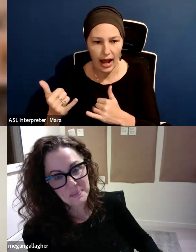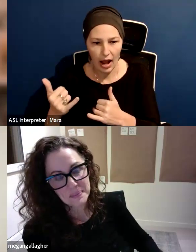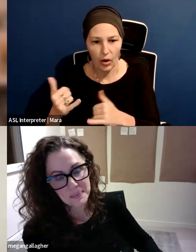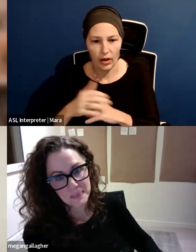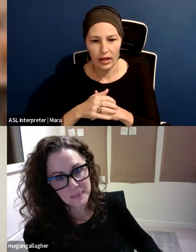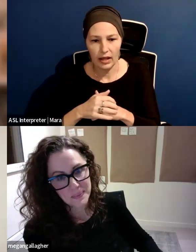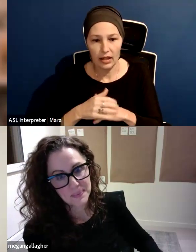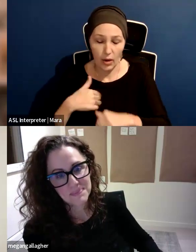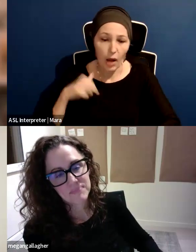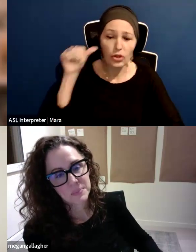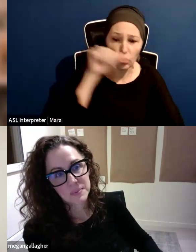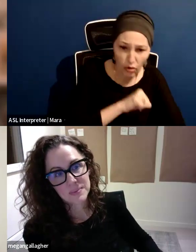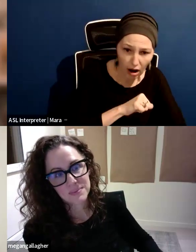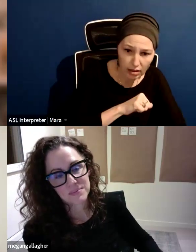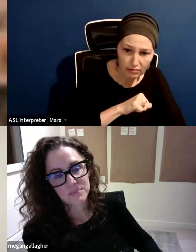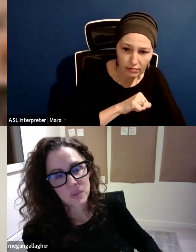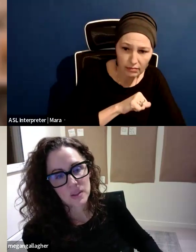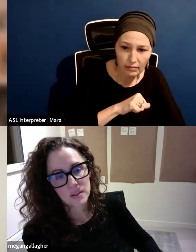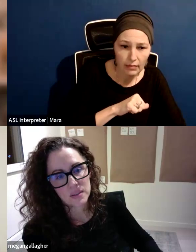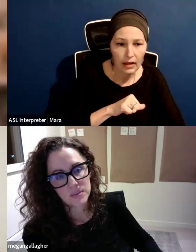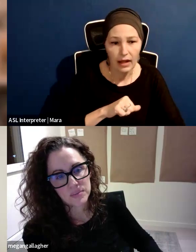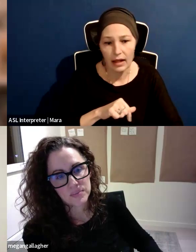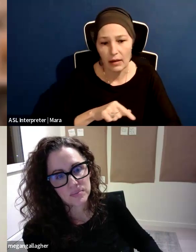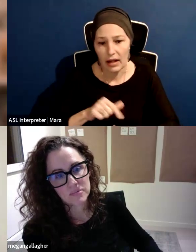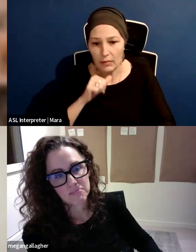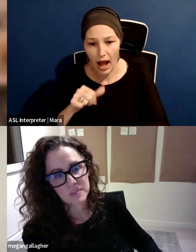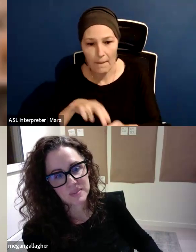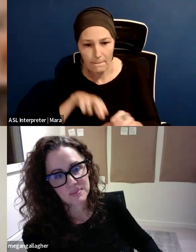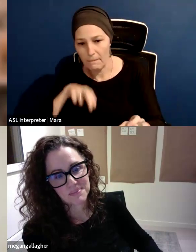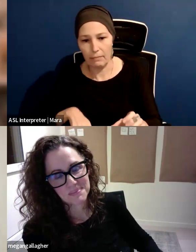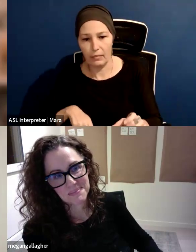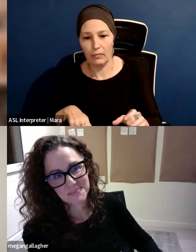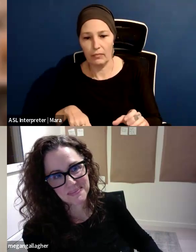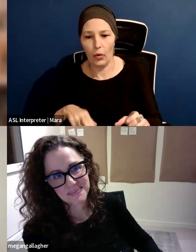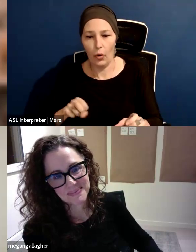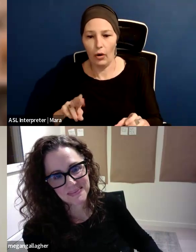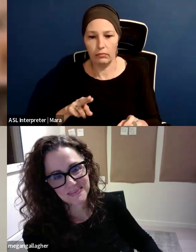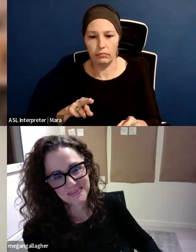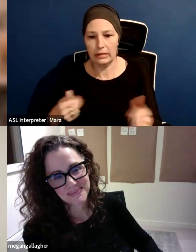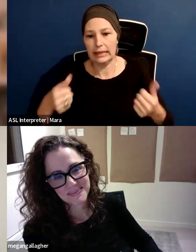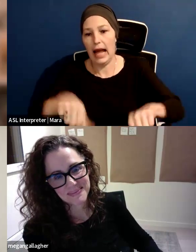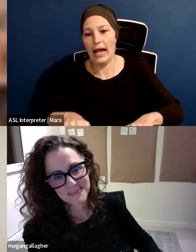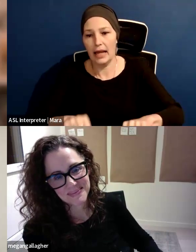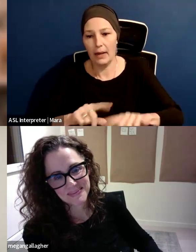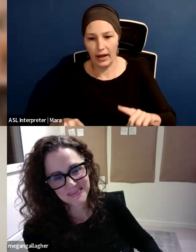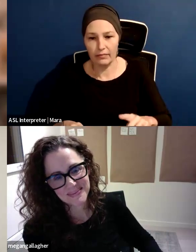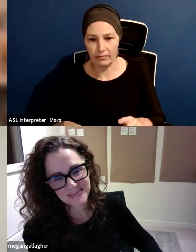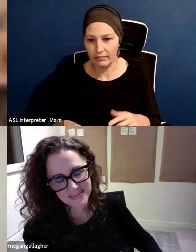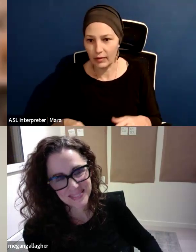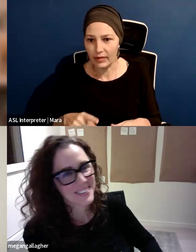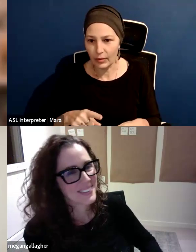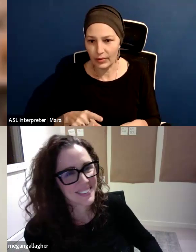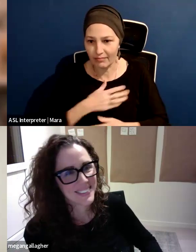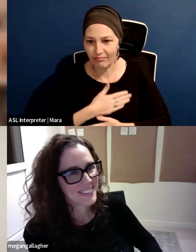I'm not backing down from, you know, it was just it, yeah, it was an absolute joy. And I do give full credit to Megan,